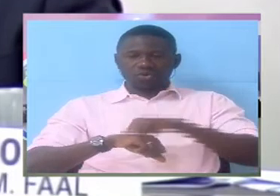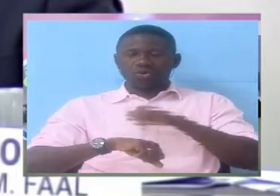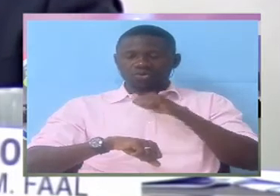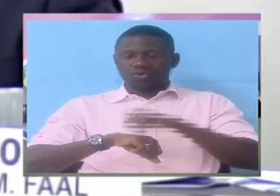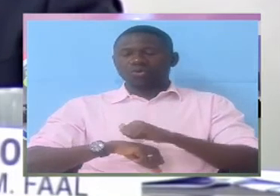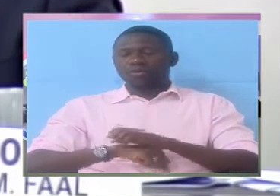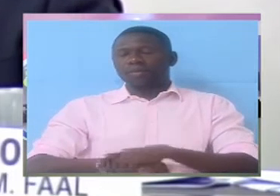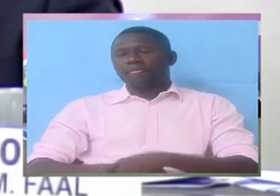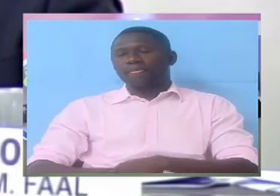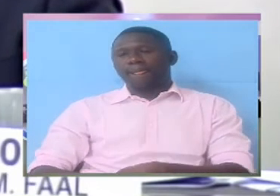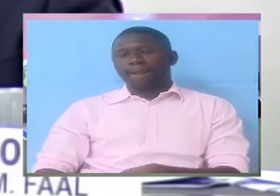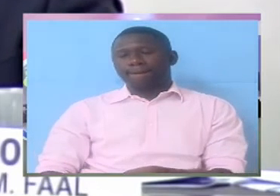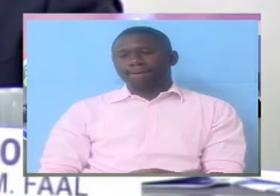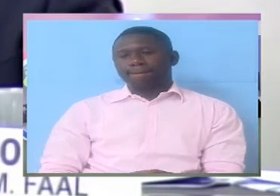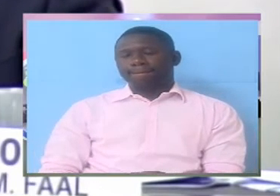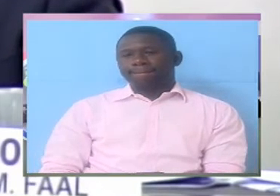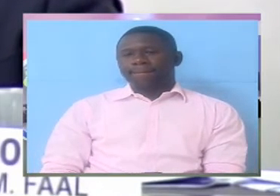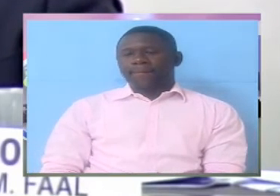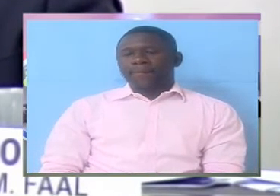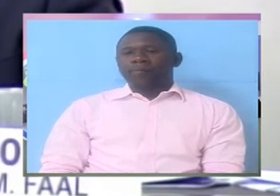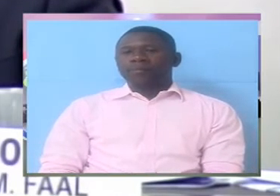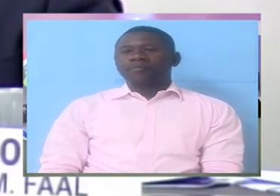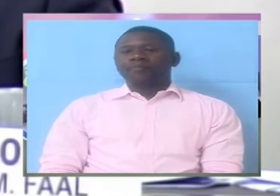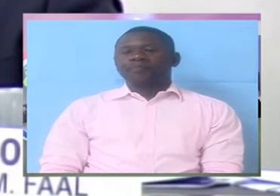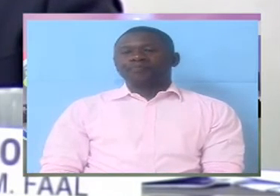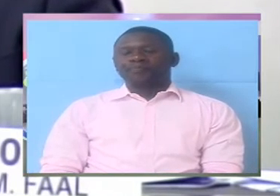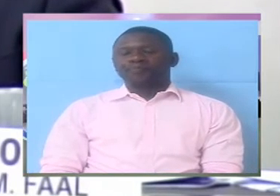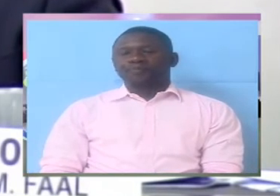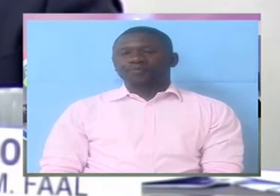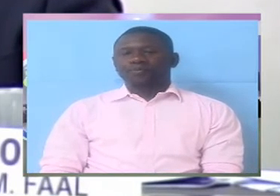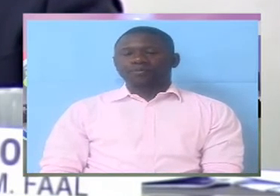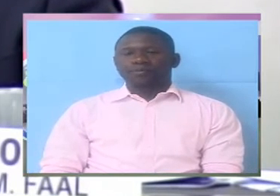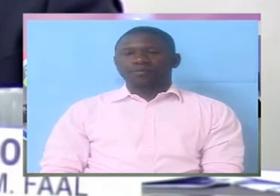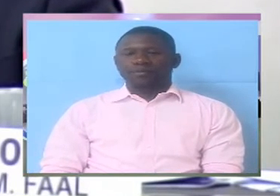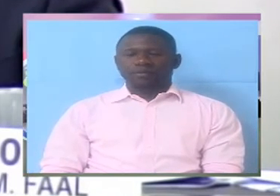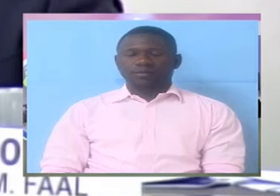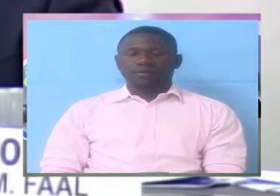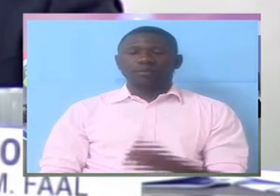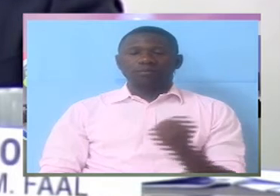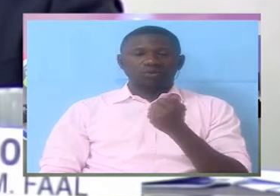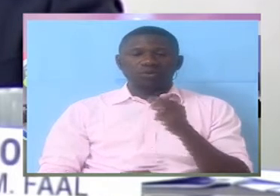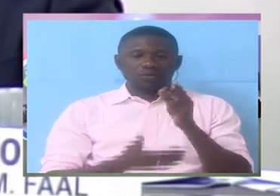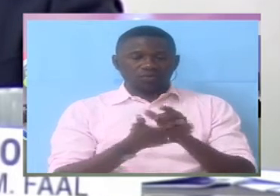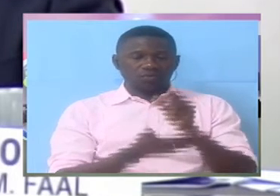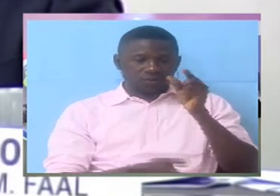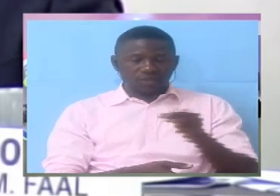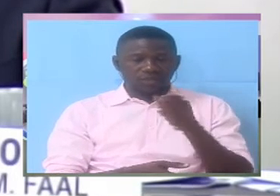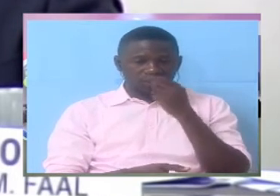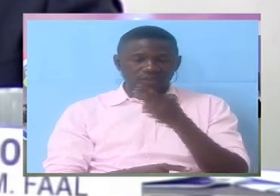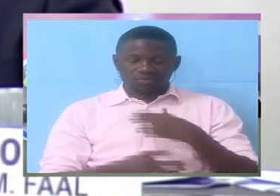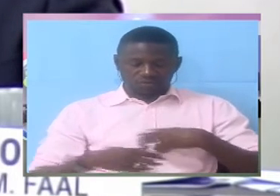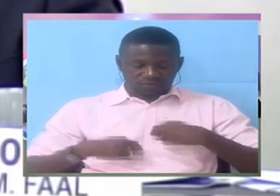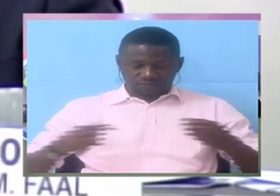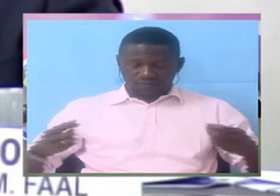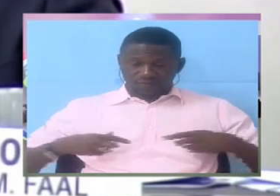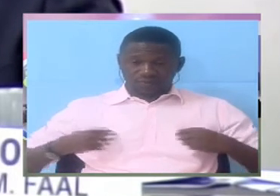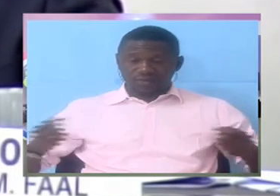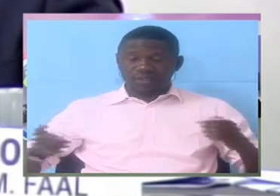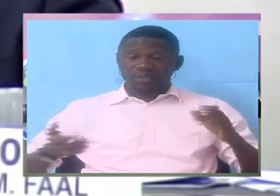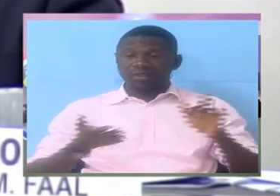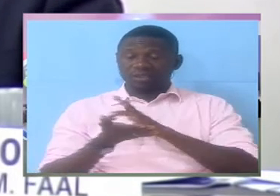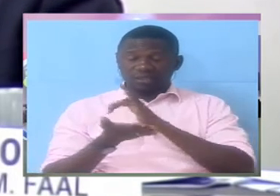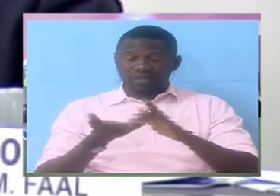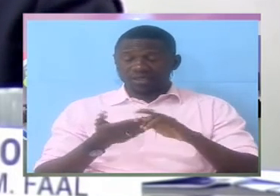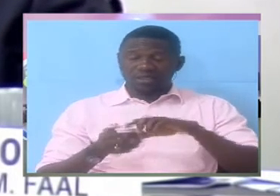Namuru daman din koma tajire ya lu men kata ngawlu fo. The witness said he was stripped naked and tortured, and you were